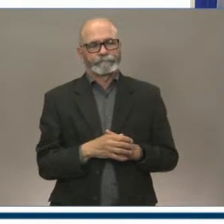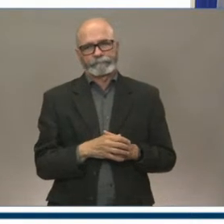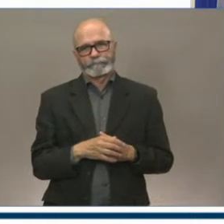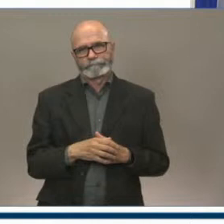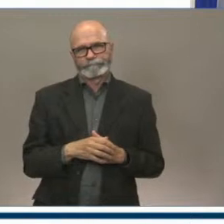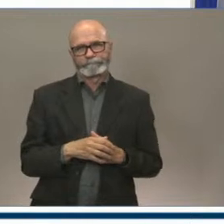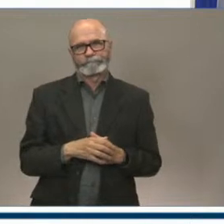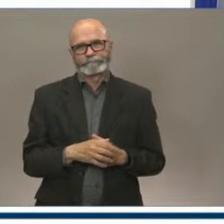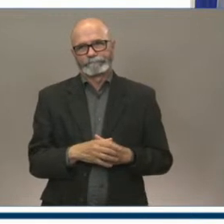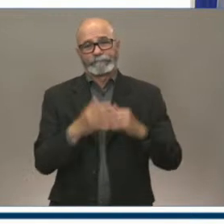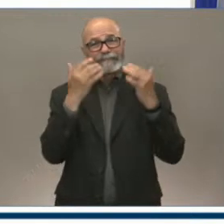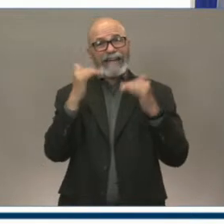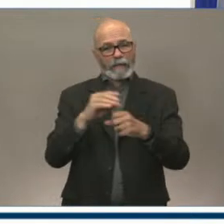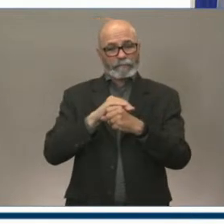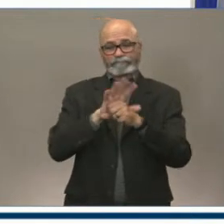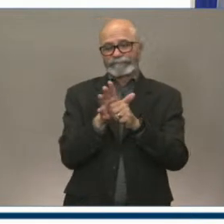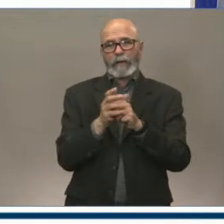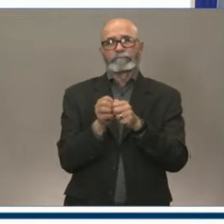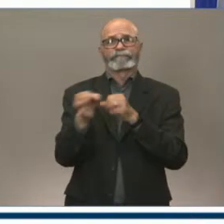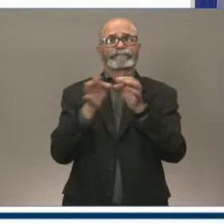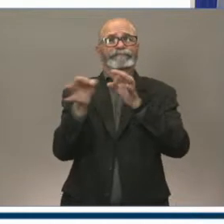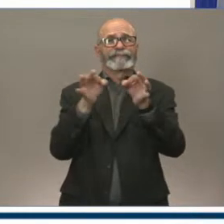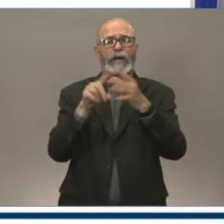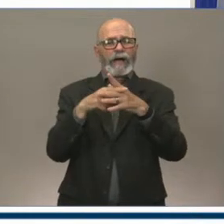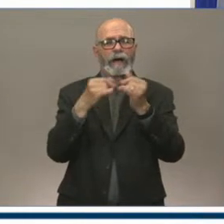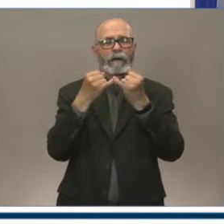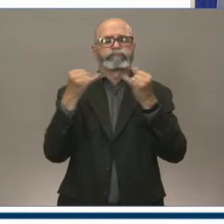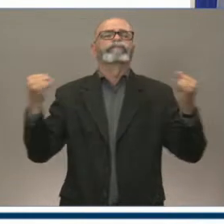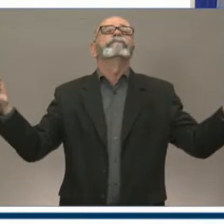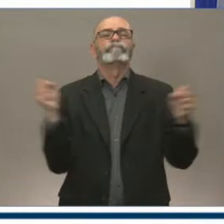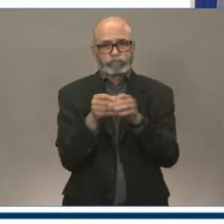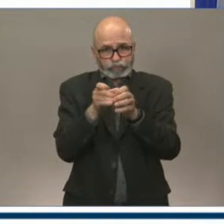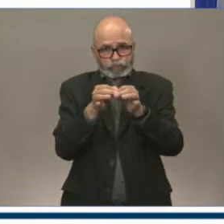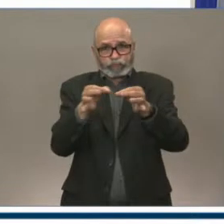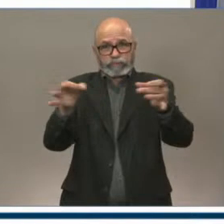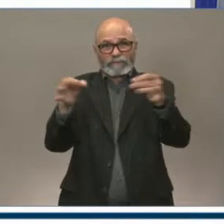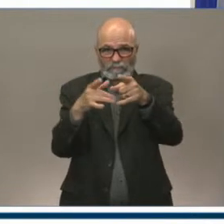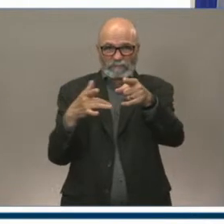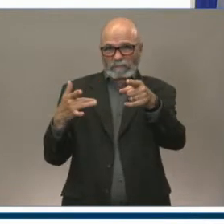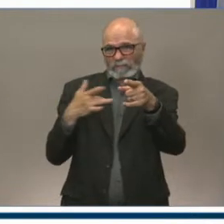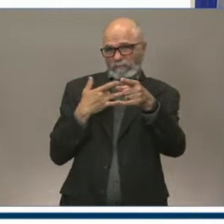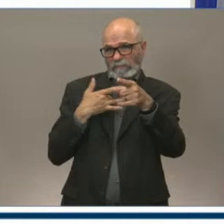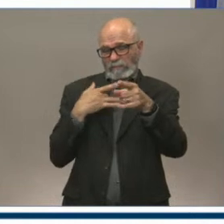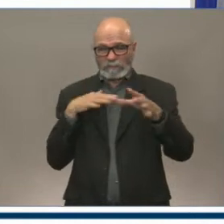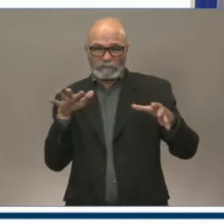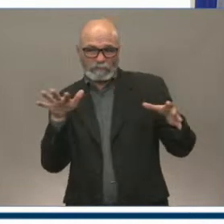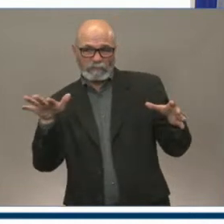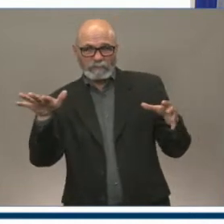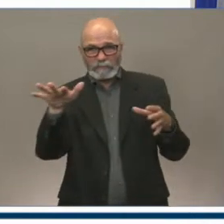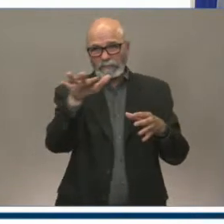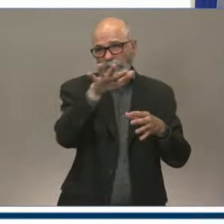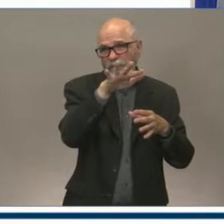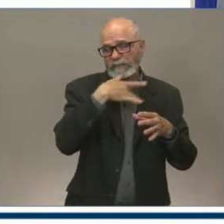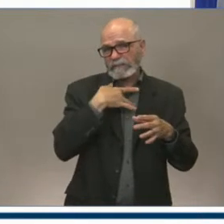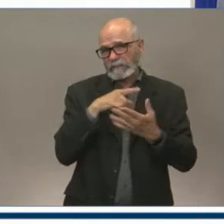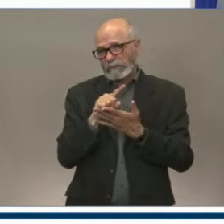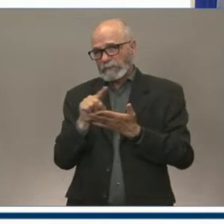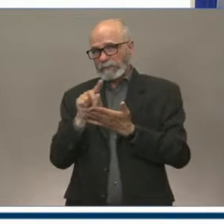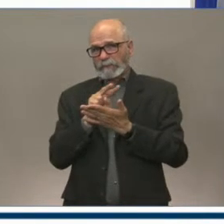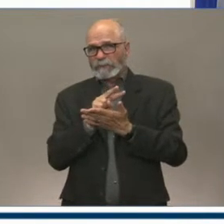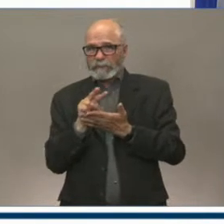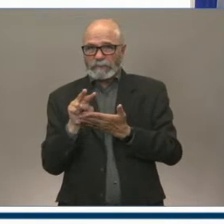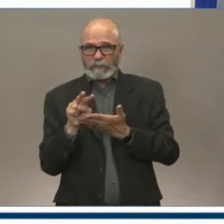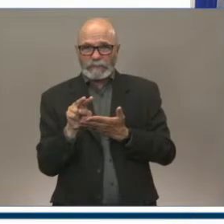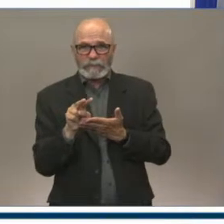to be multiplying, are we in for another few days, or maybe even another a week to a couple of weeks of large